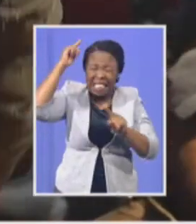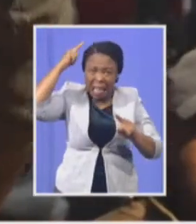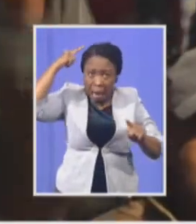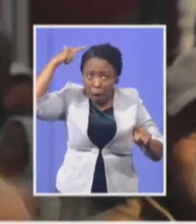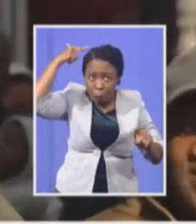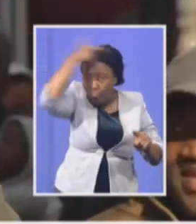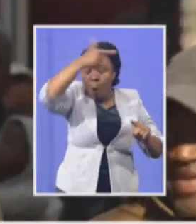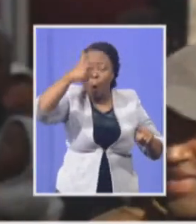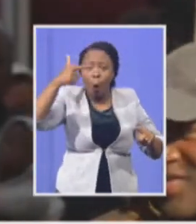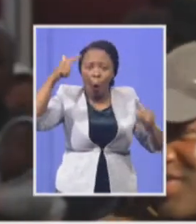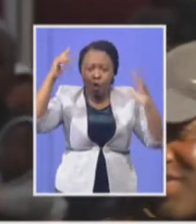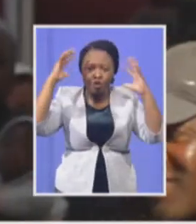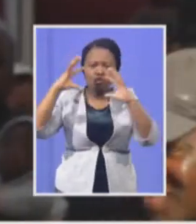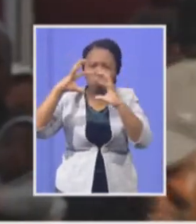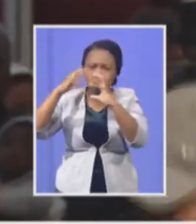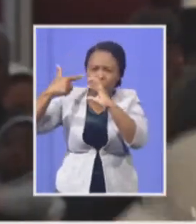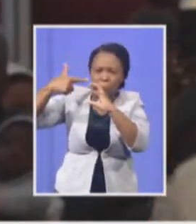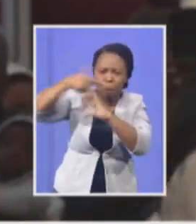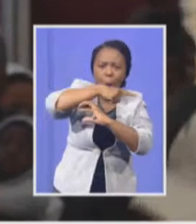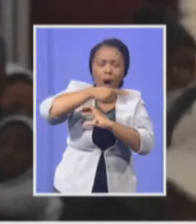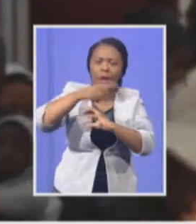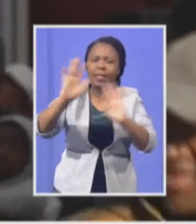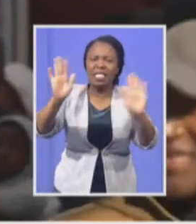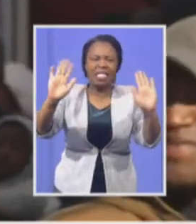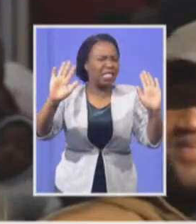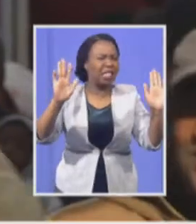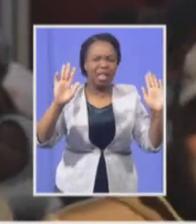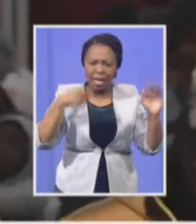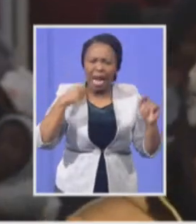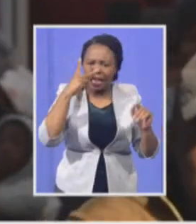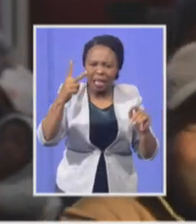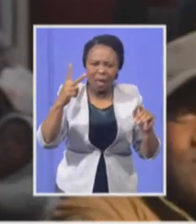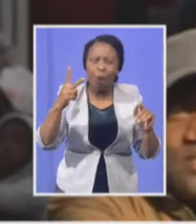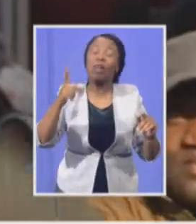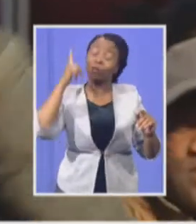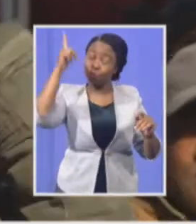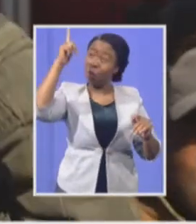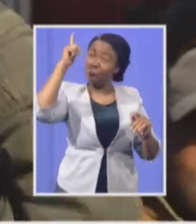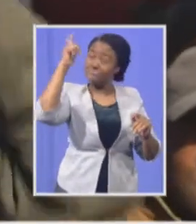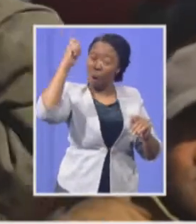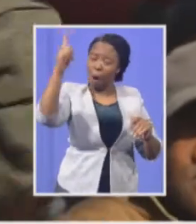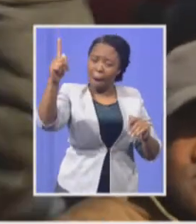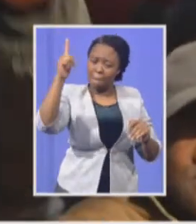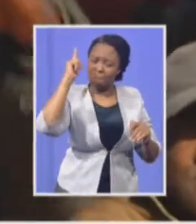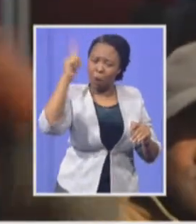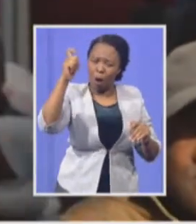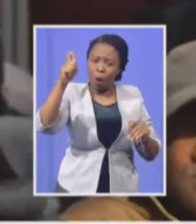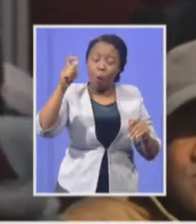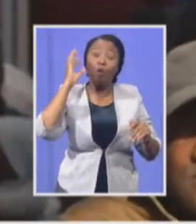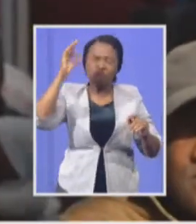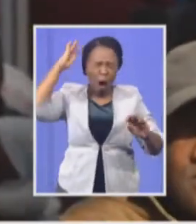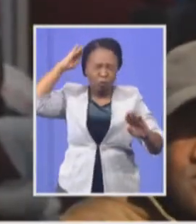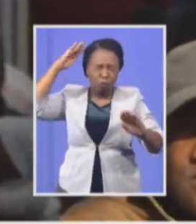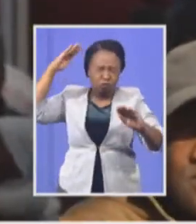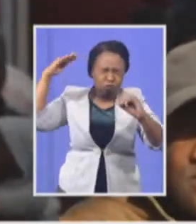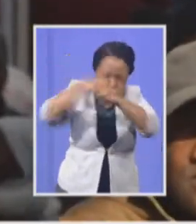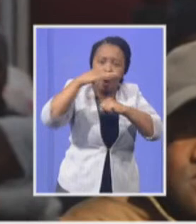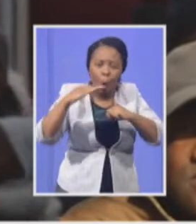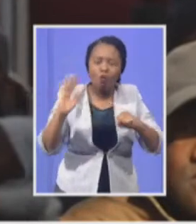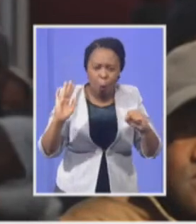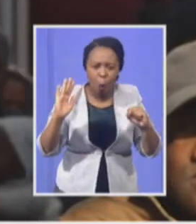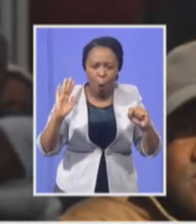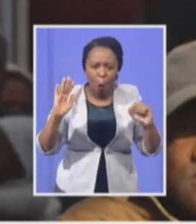last Sunday ne ke emi gating man ya be ho last Thunya utlwe fela ka shu ke bullet o ya